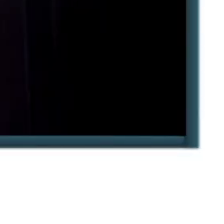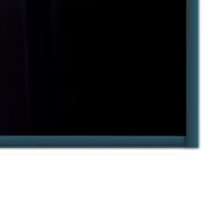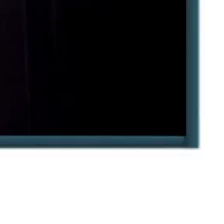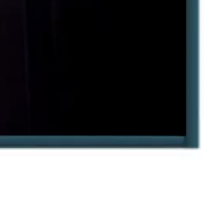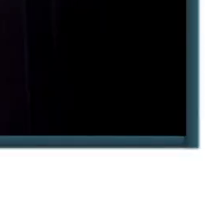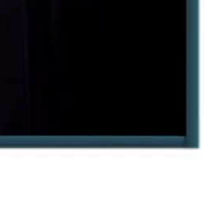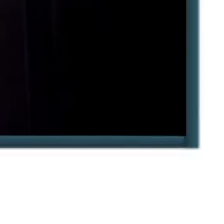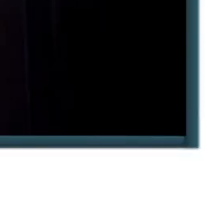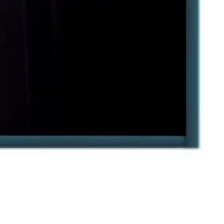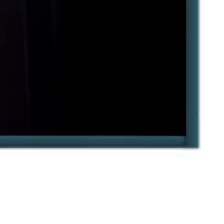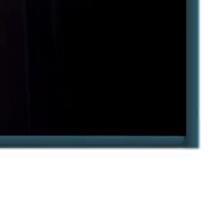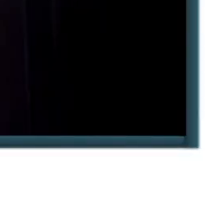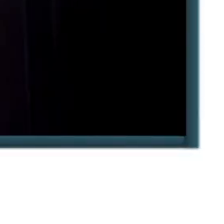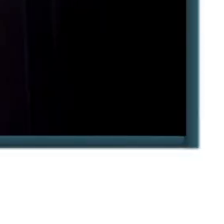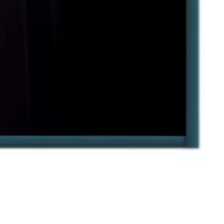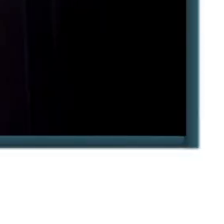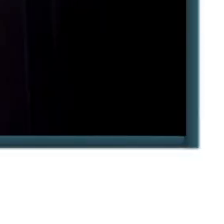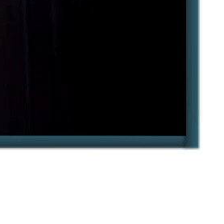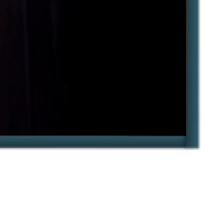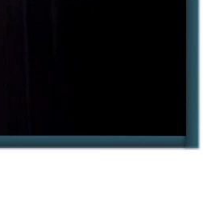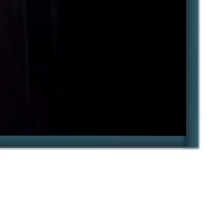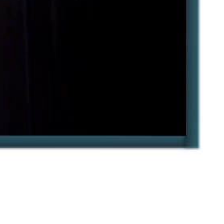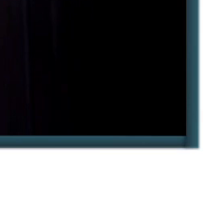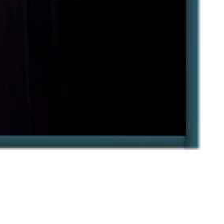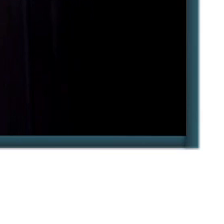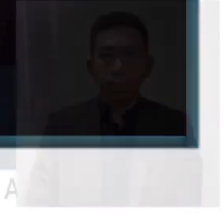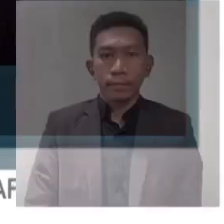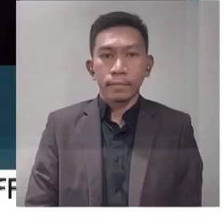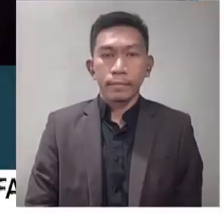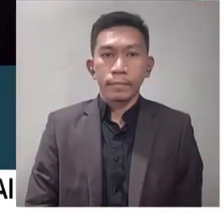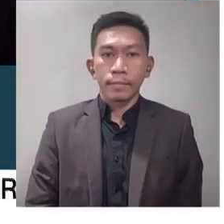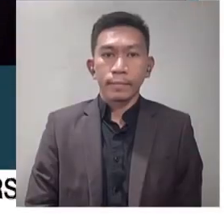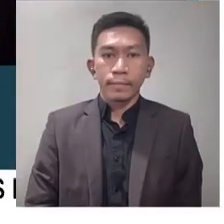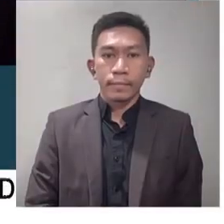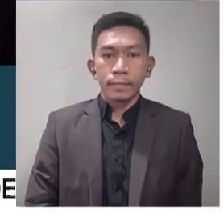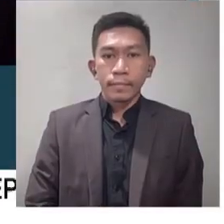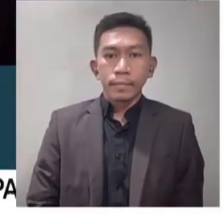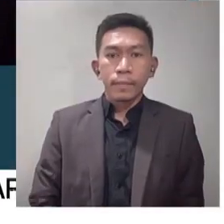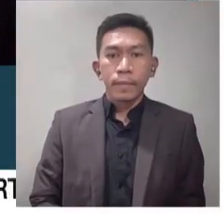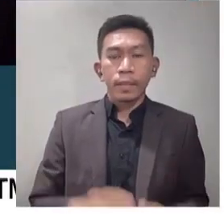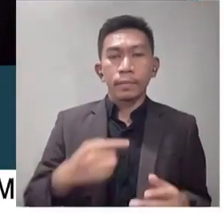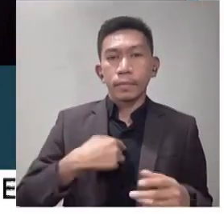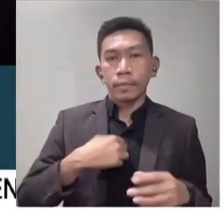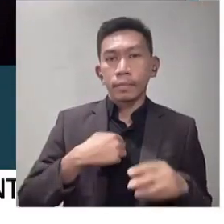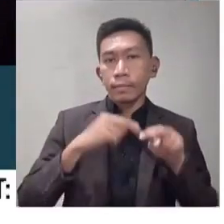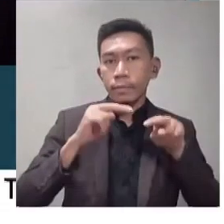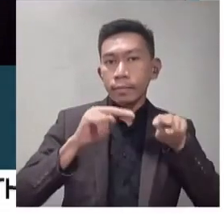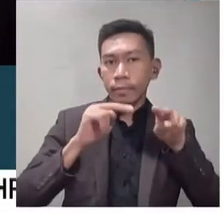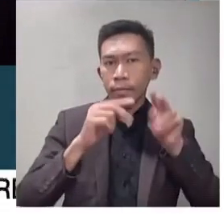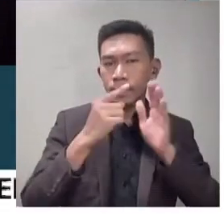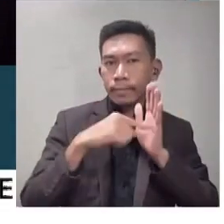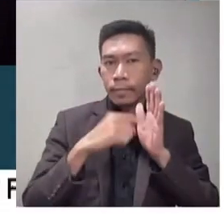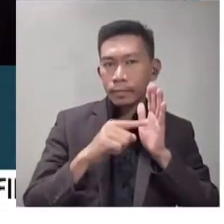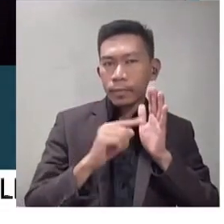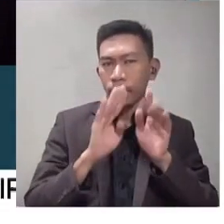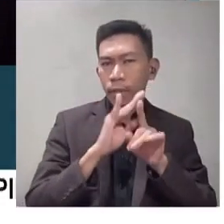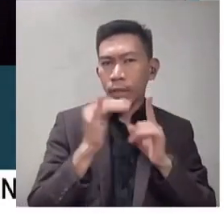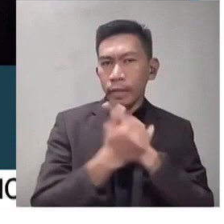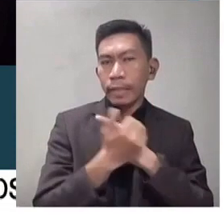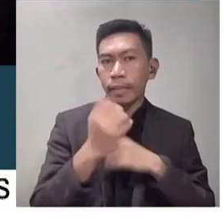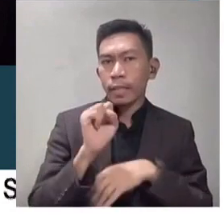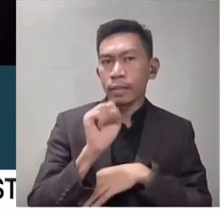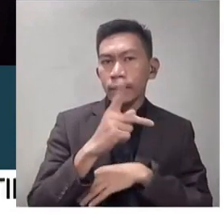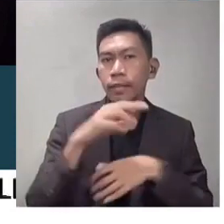the whole time during the barangay and SK elections. I will monitor. In fact, we have been going around the different